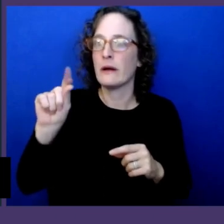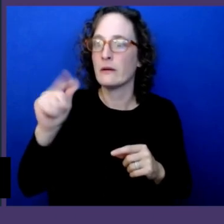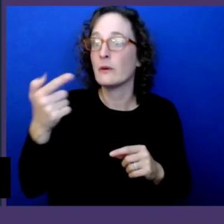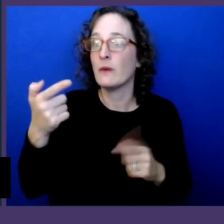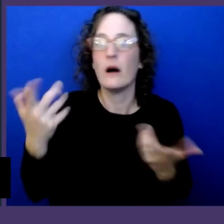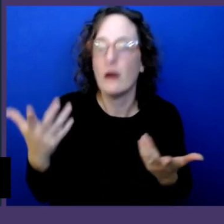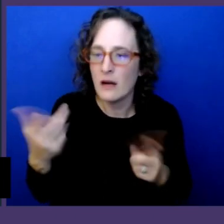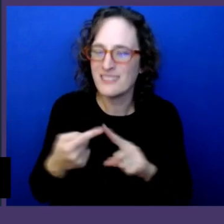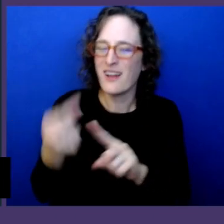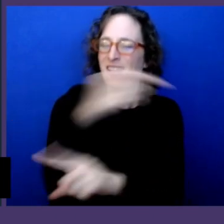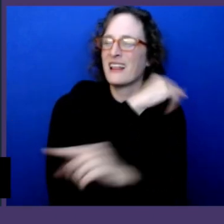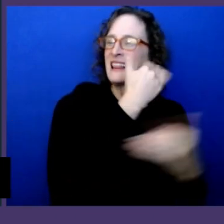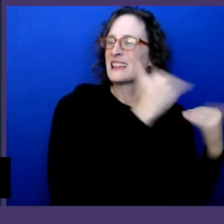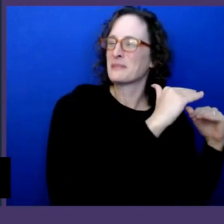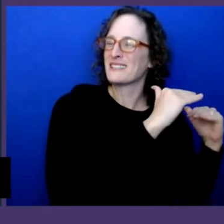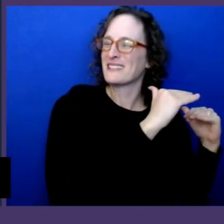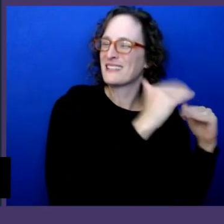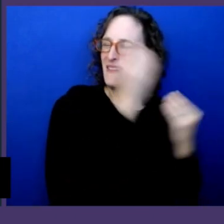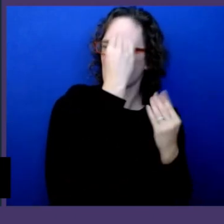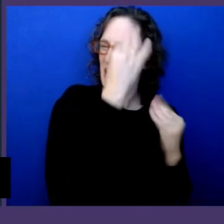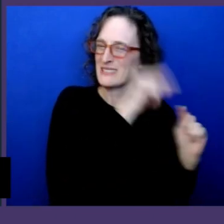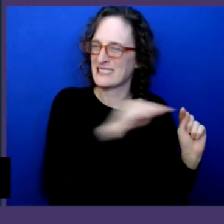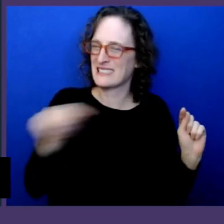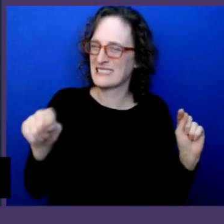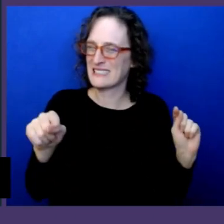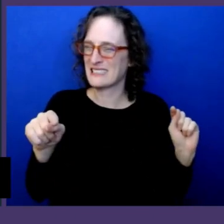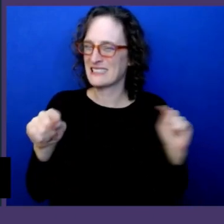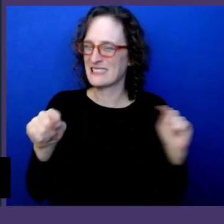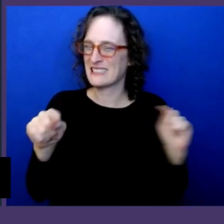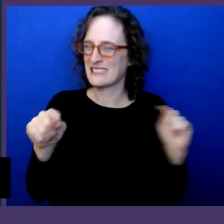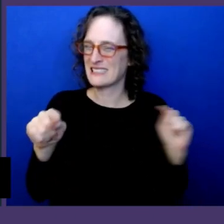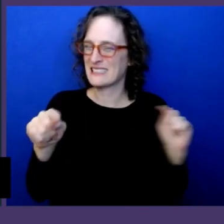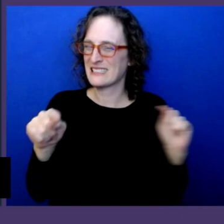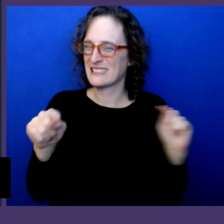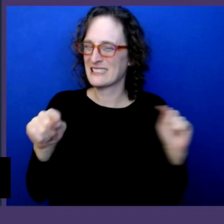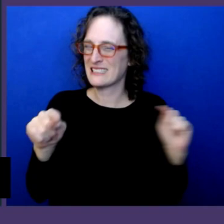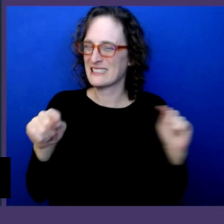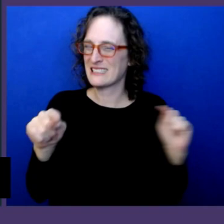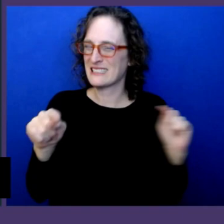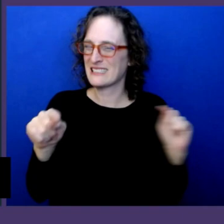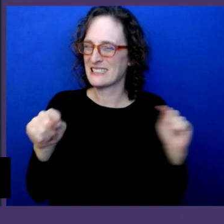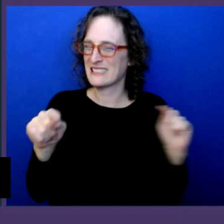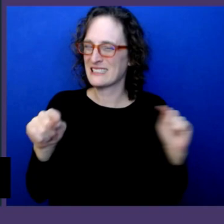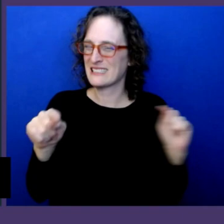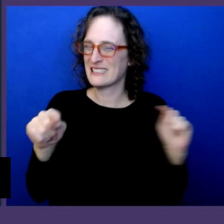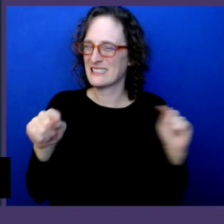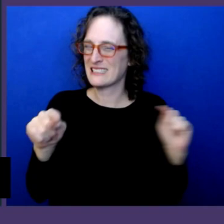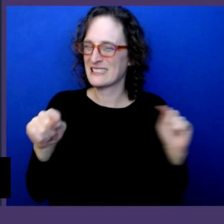daily, including prompt injection, jailbreak attacks, data poisoning attacks,